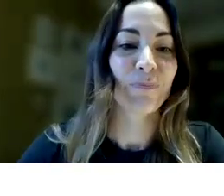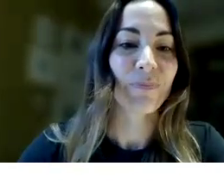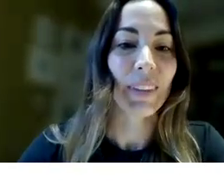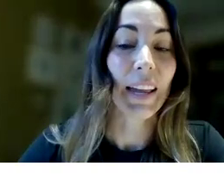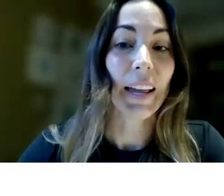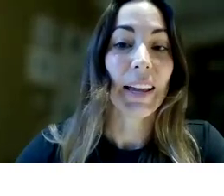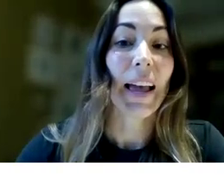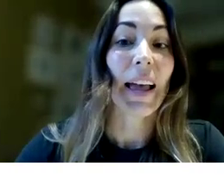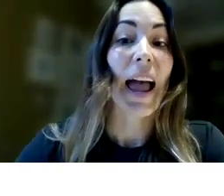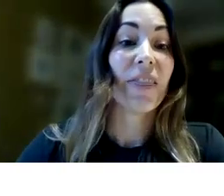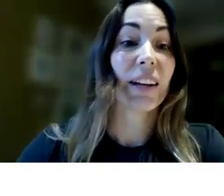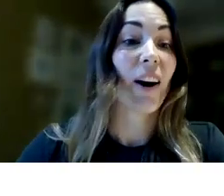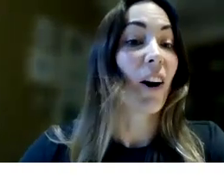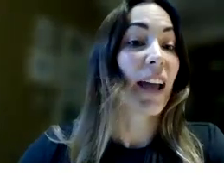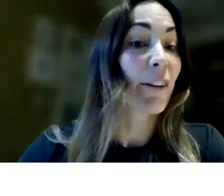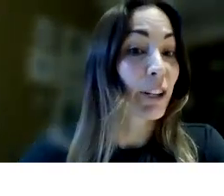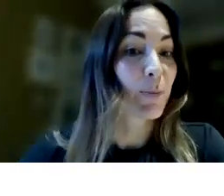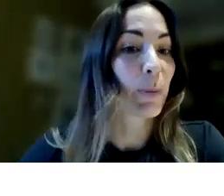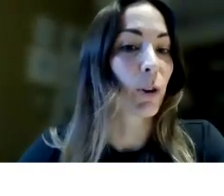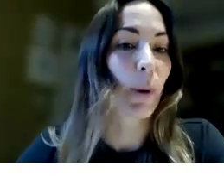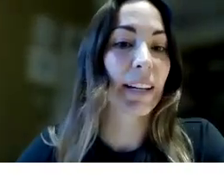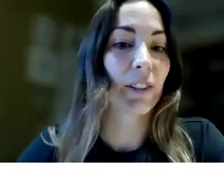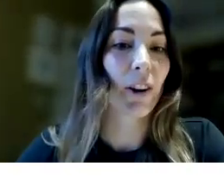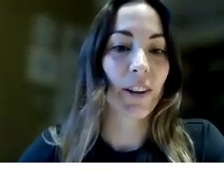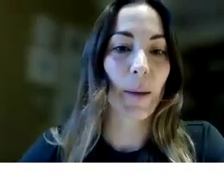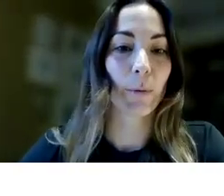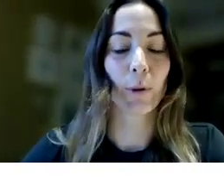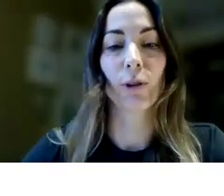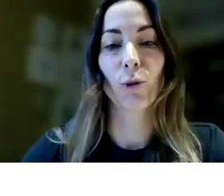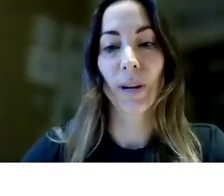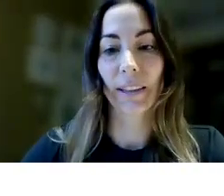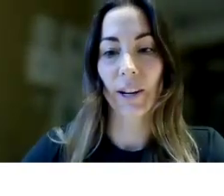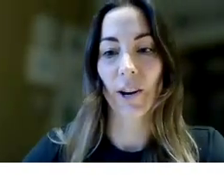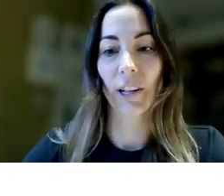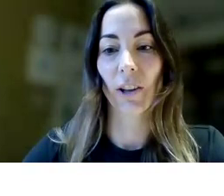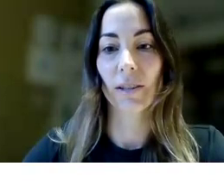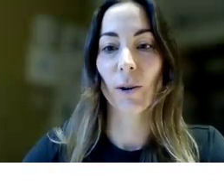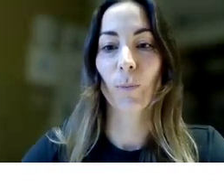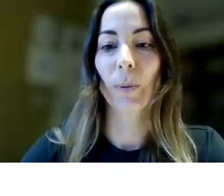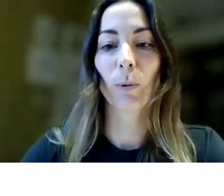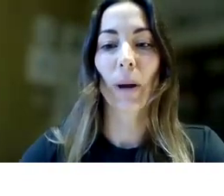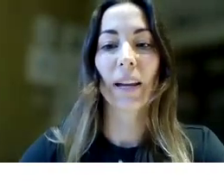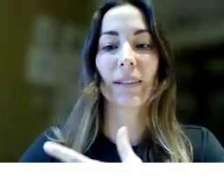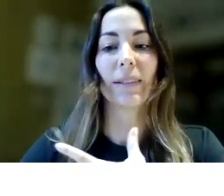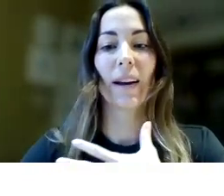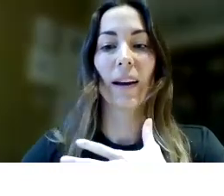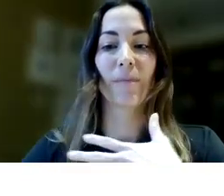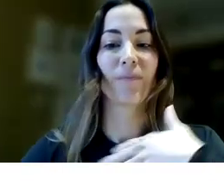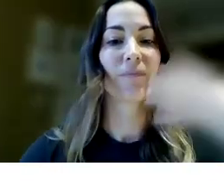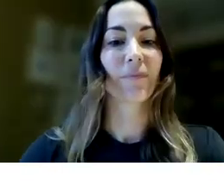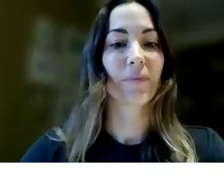Um, and then on average, people are waiting a long time before they're treating their hearing loss. So people